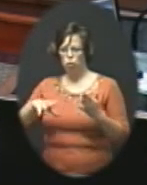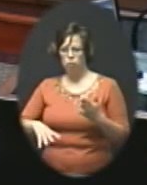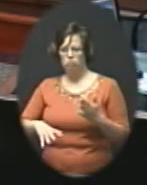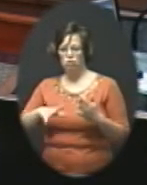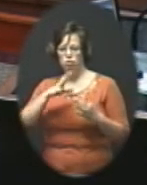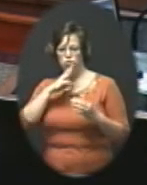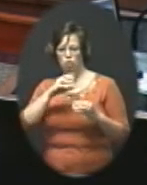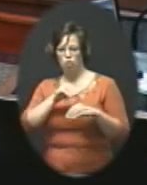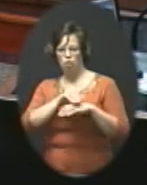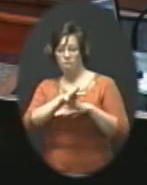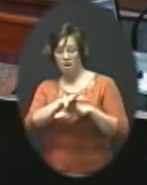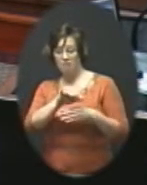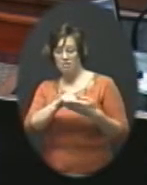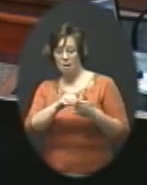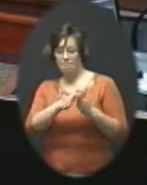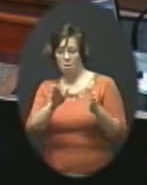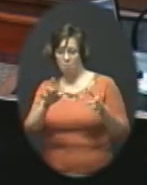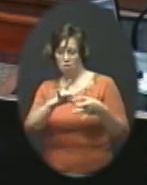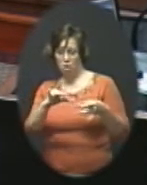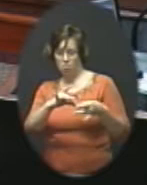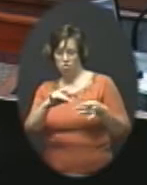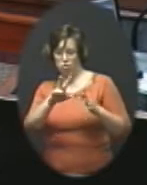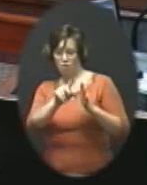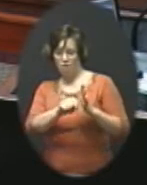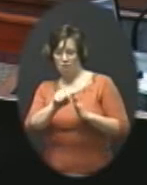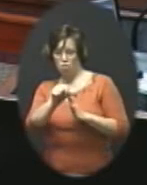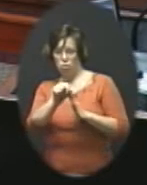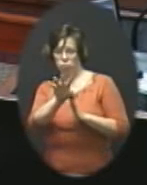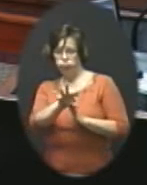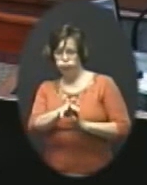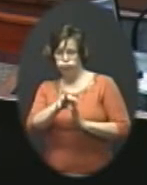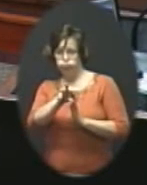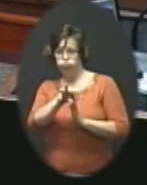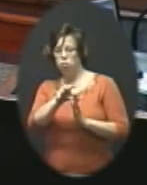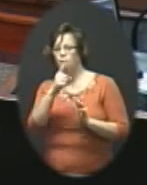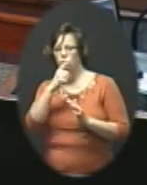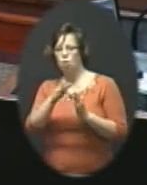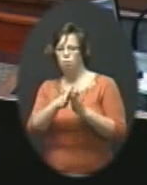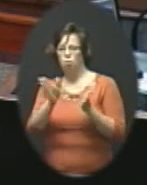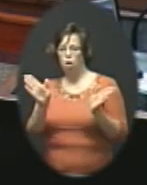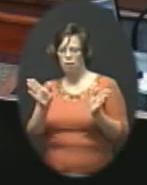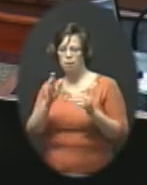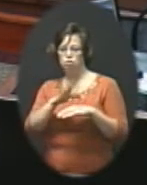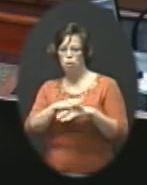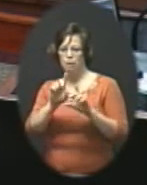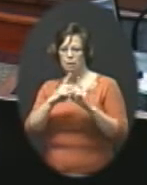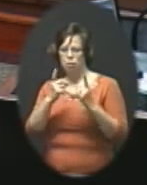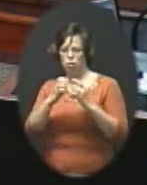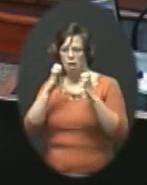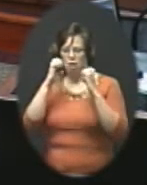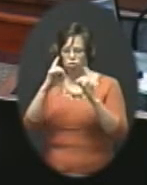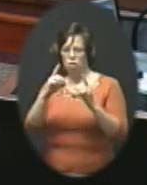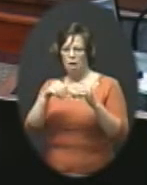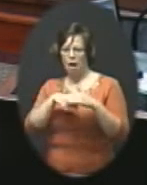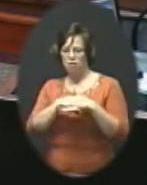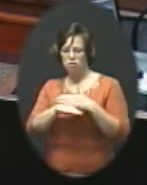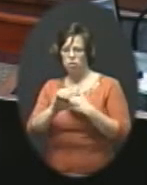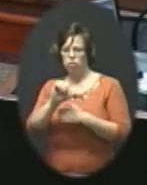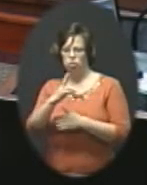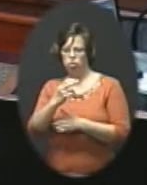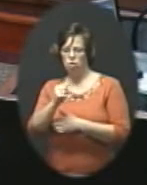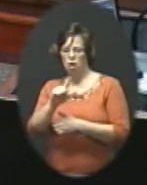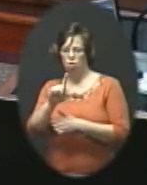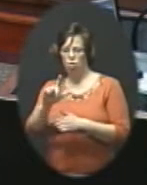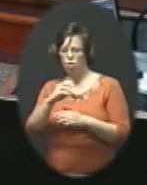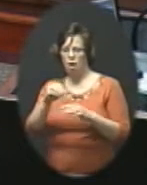speaking are advised that public comments are videotape recorded for broadcast on the district's educational access channel and